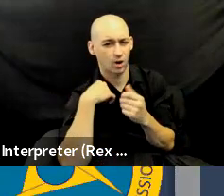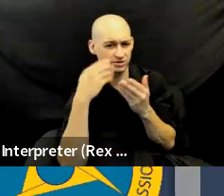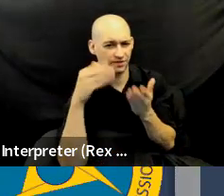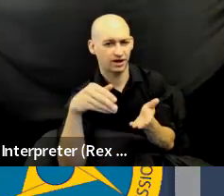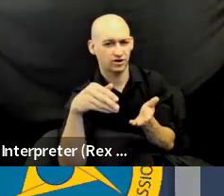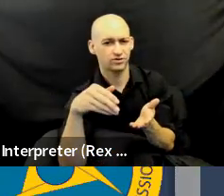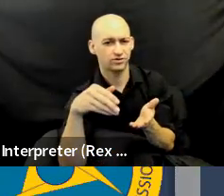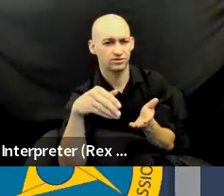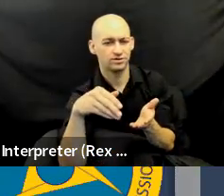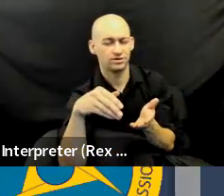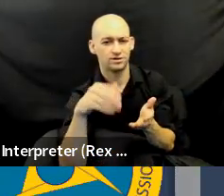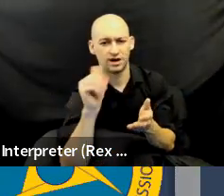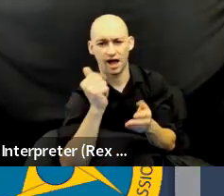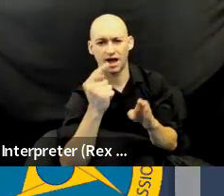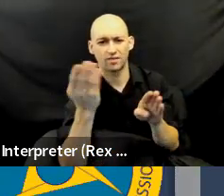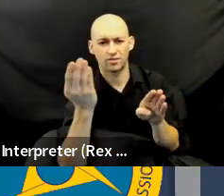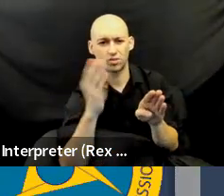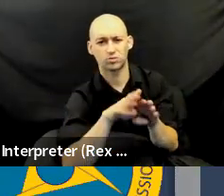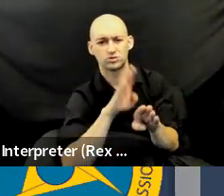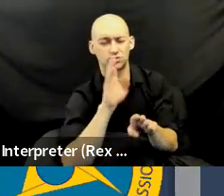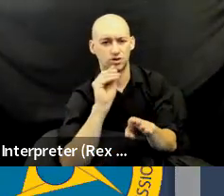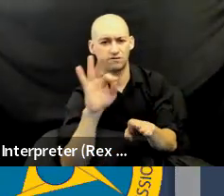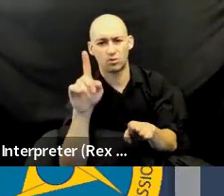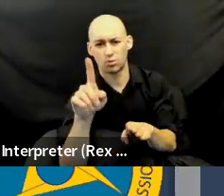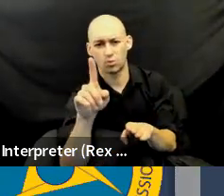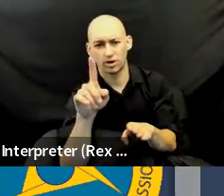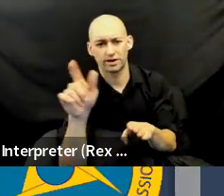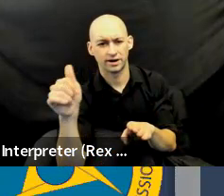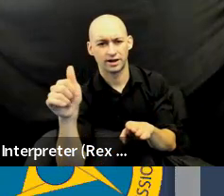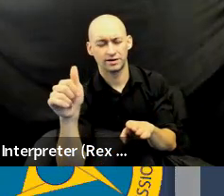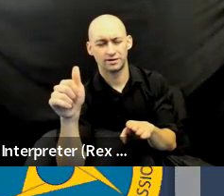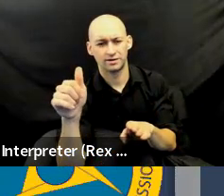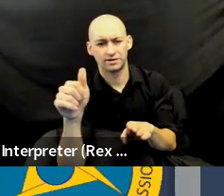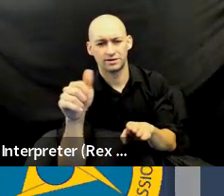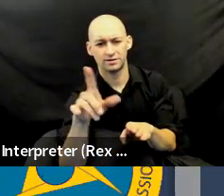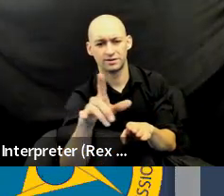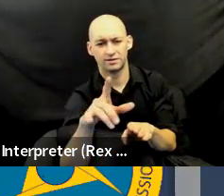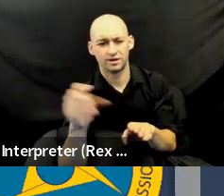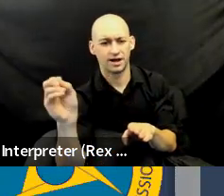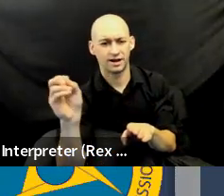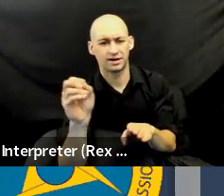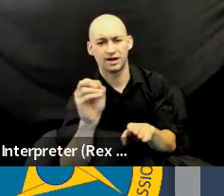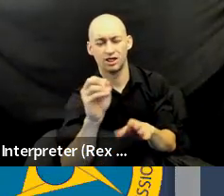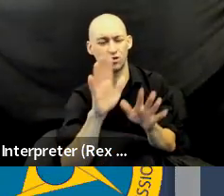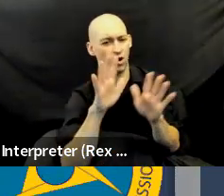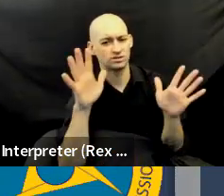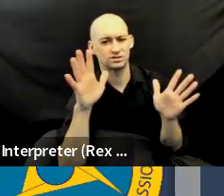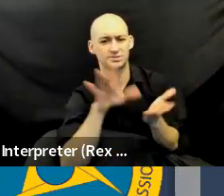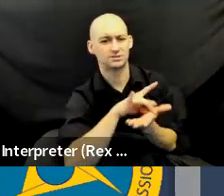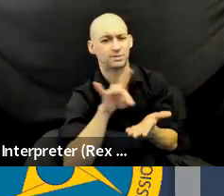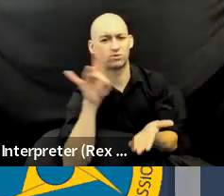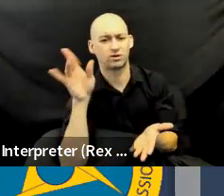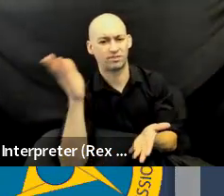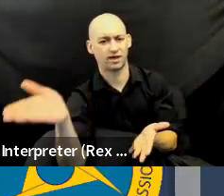the closure of the 110 and the awesome spirit that was